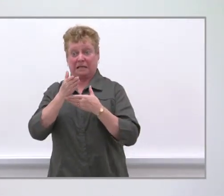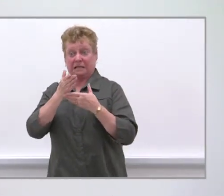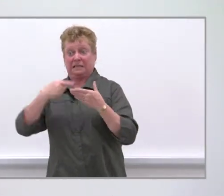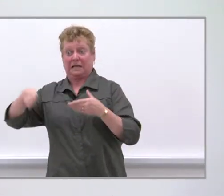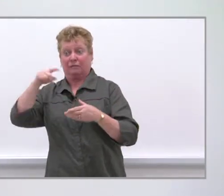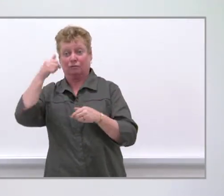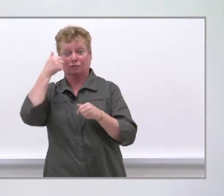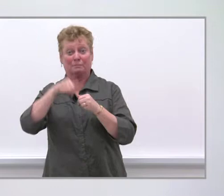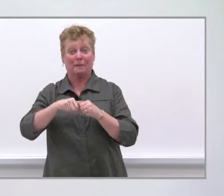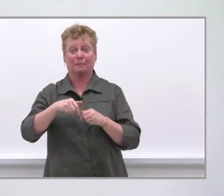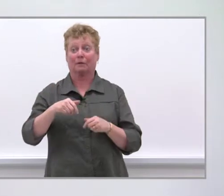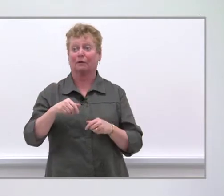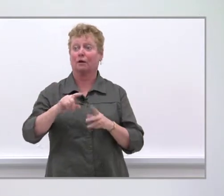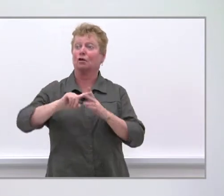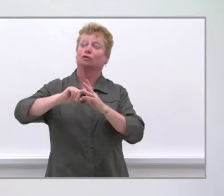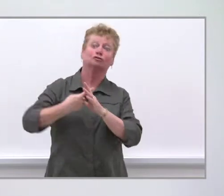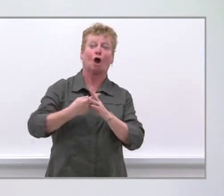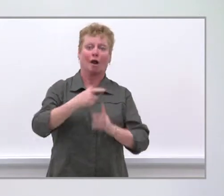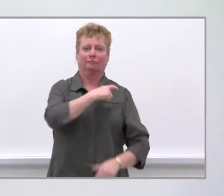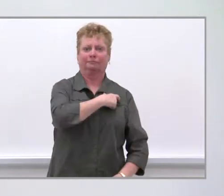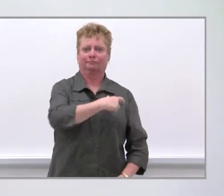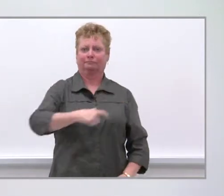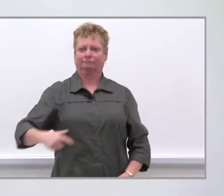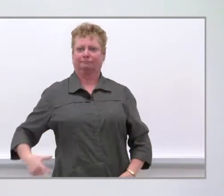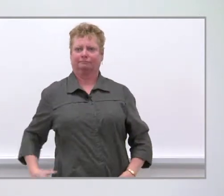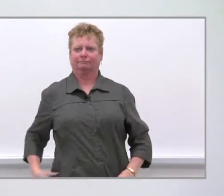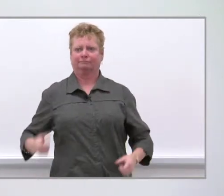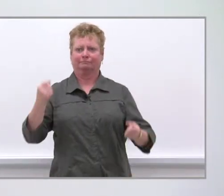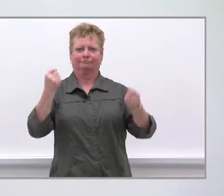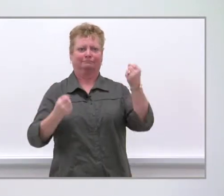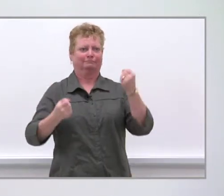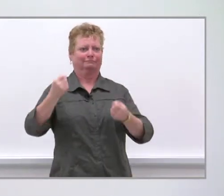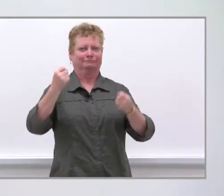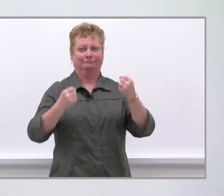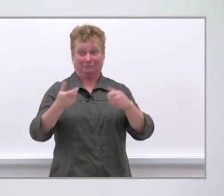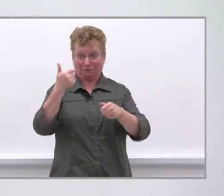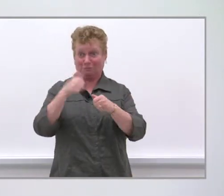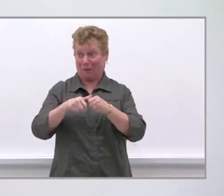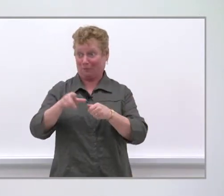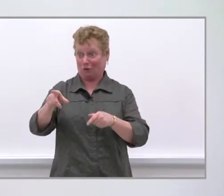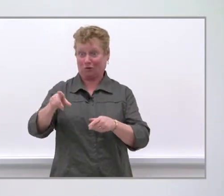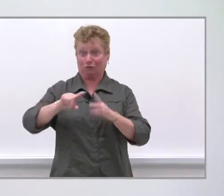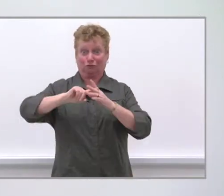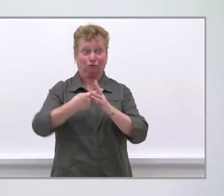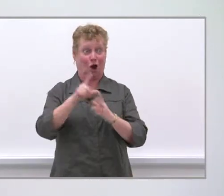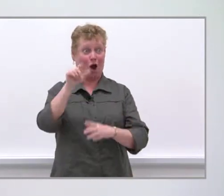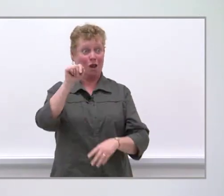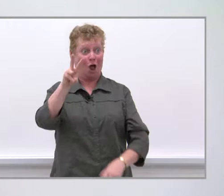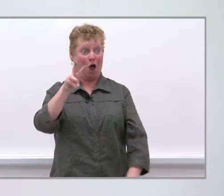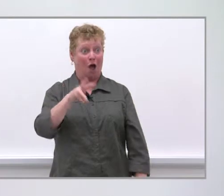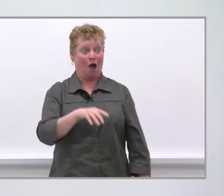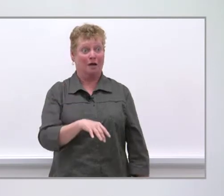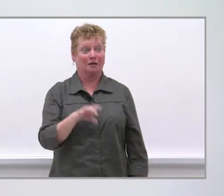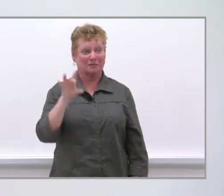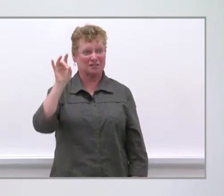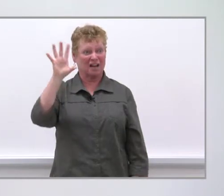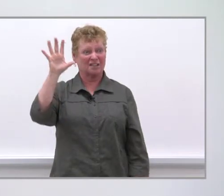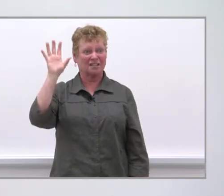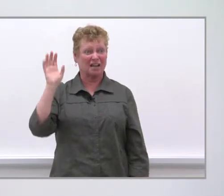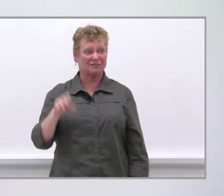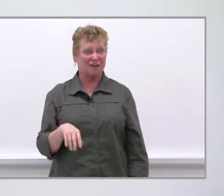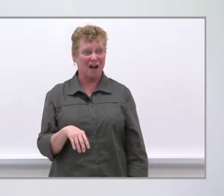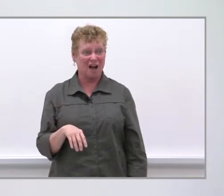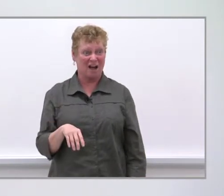when seatbelt law came in. How many of us remember when seatbelt laws came in? And at first it was